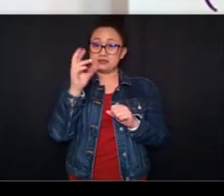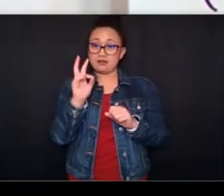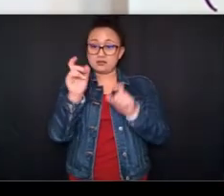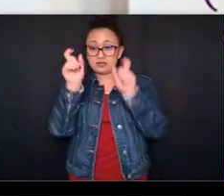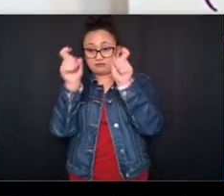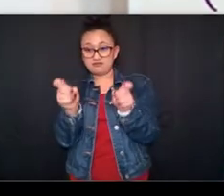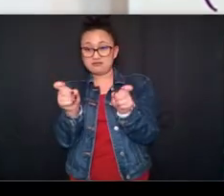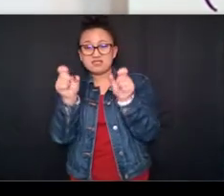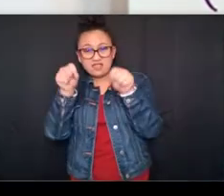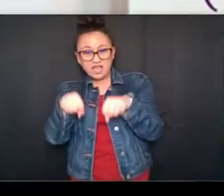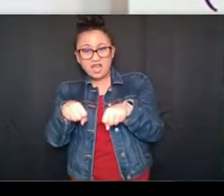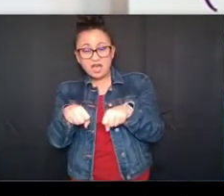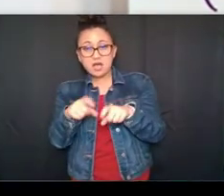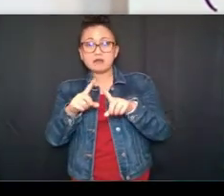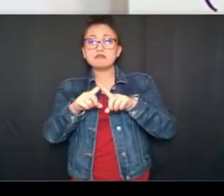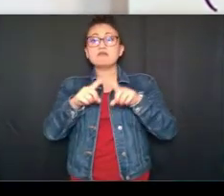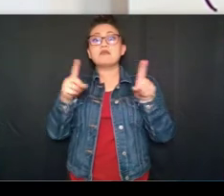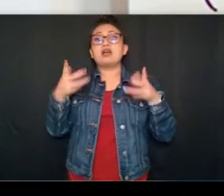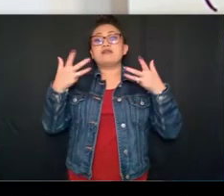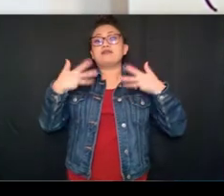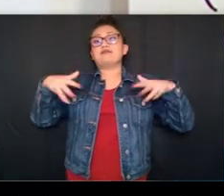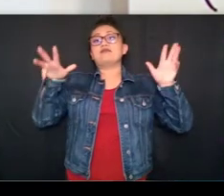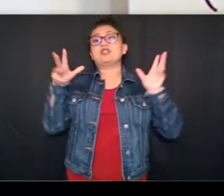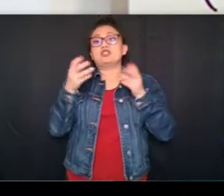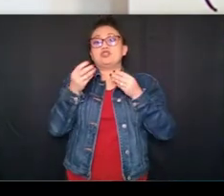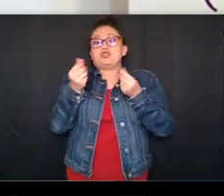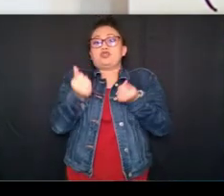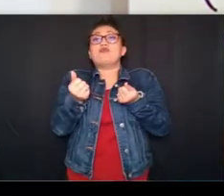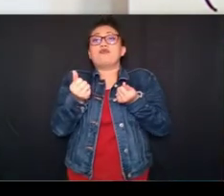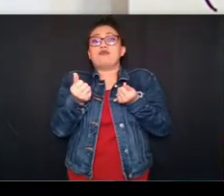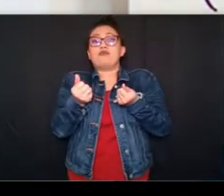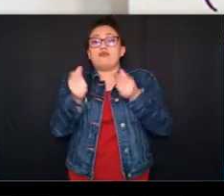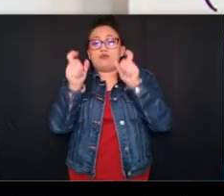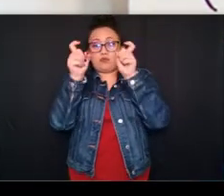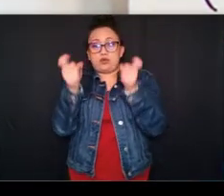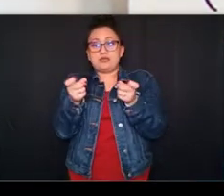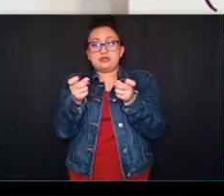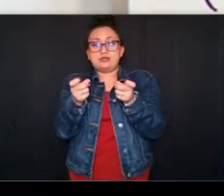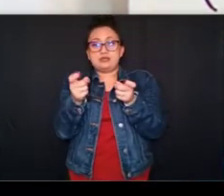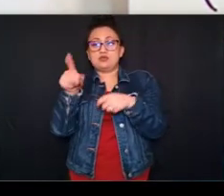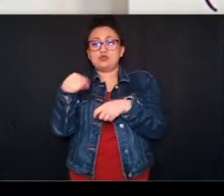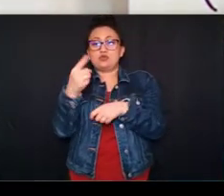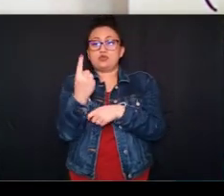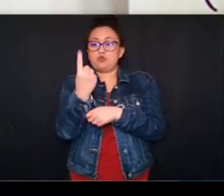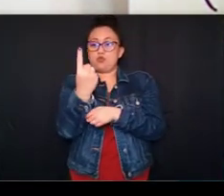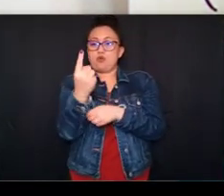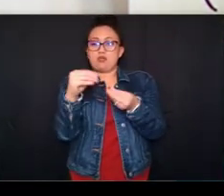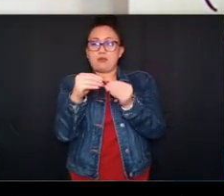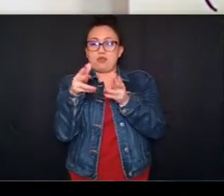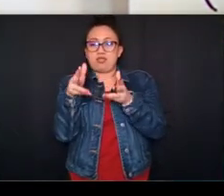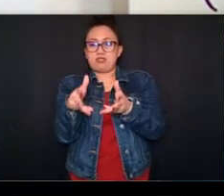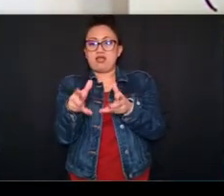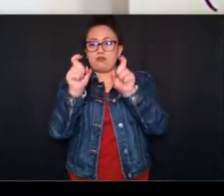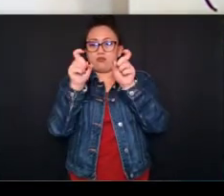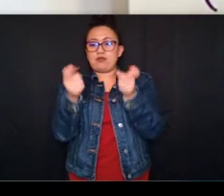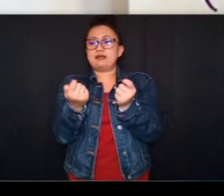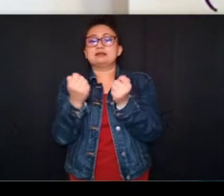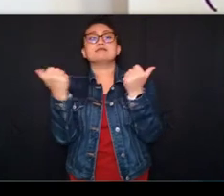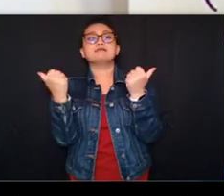here. But once I've solved everything inside of the parentheses, and it's just one number left from that, I can drop the parentheses. The parentheses